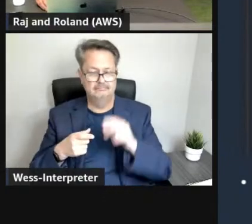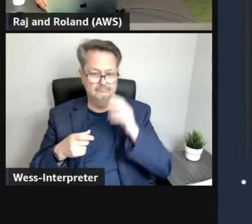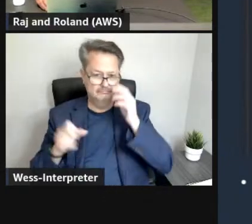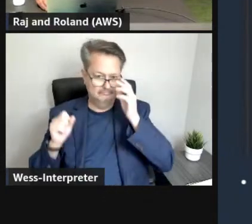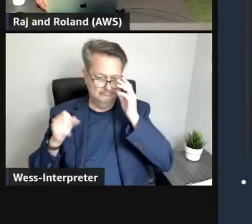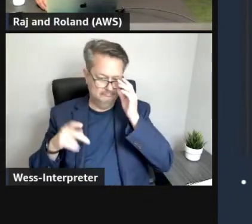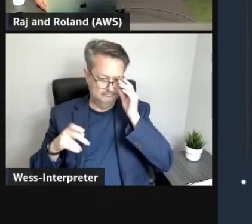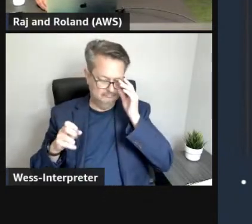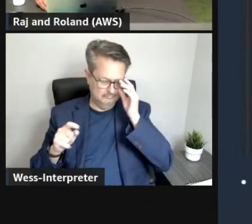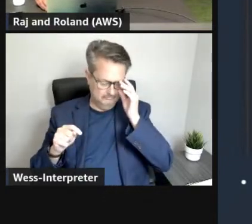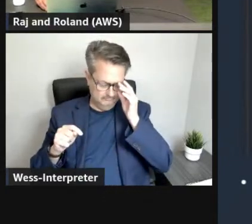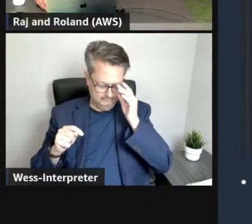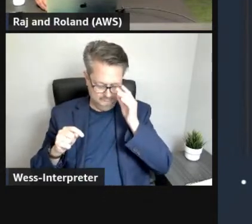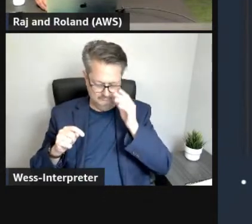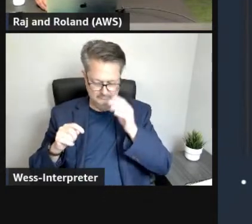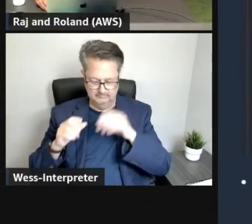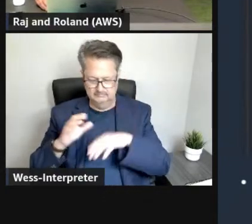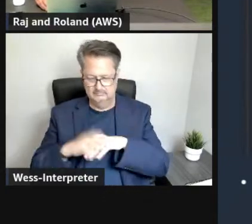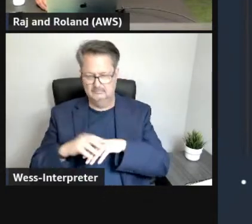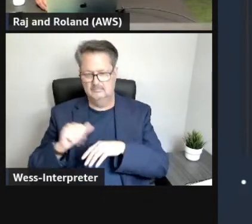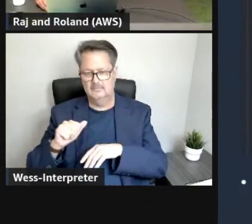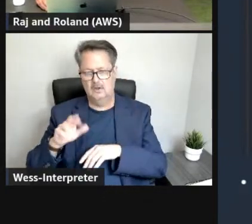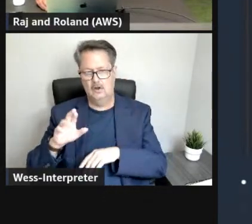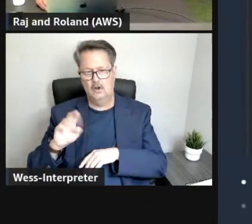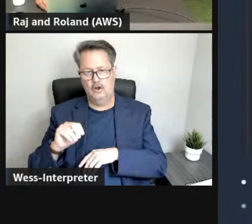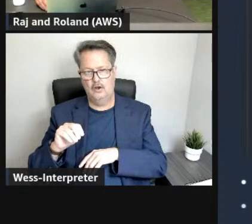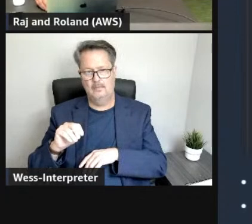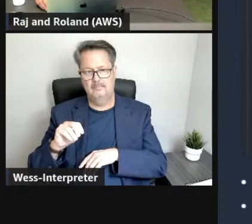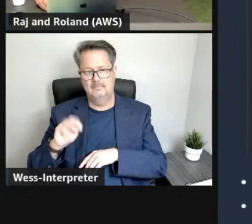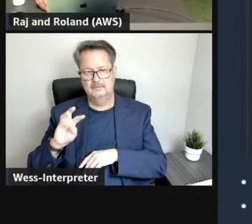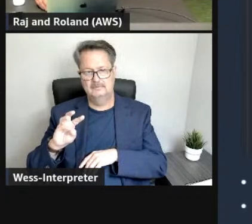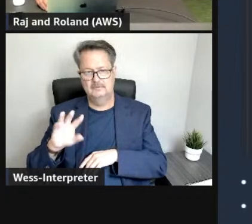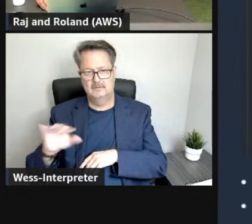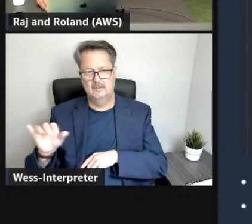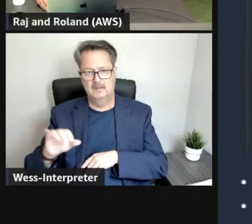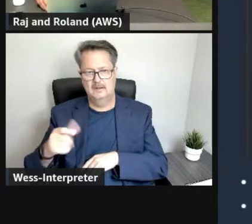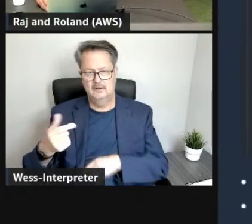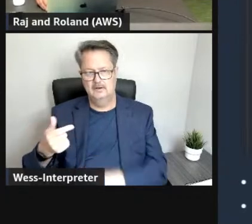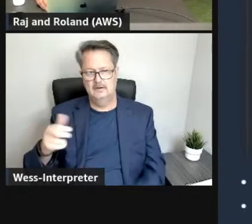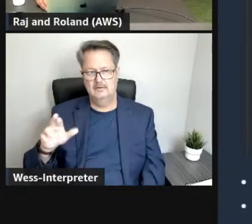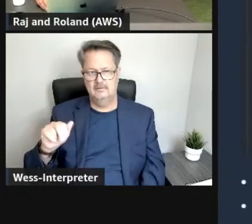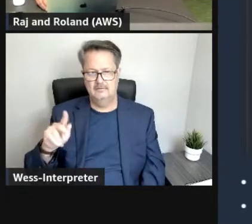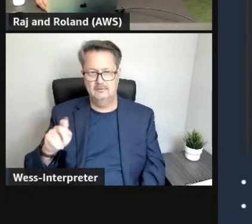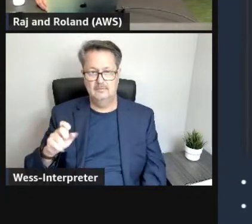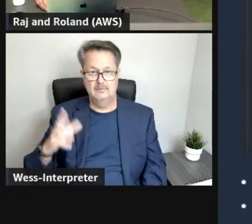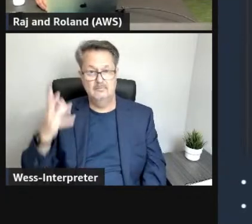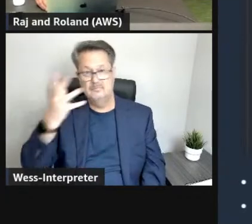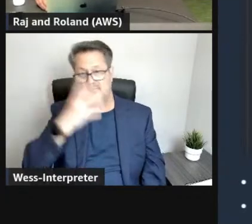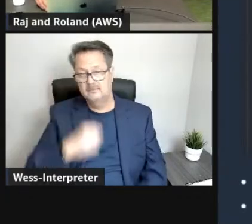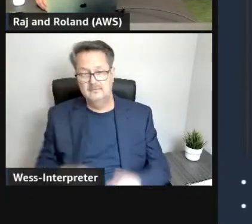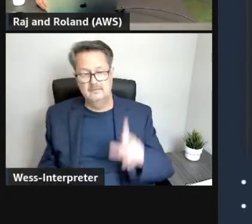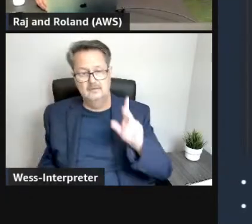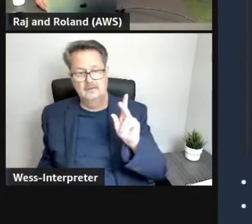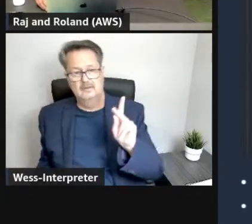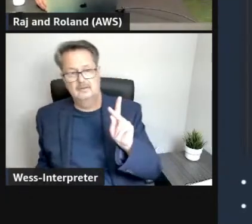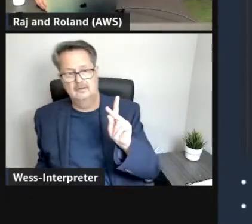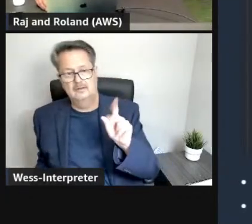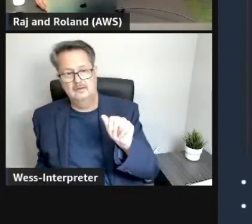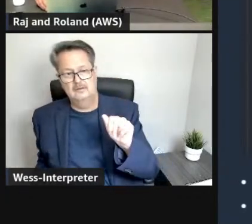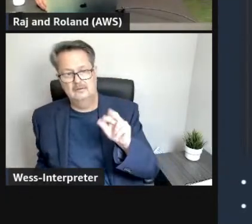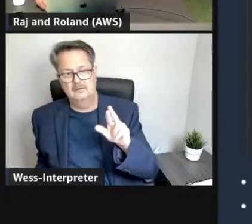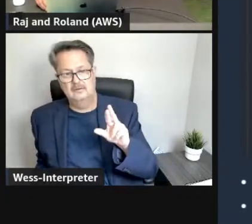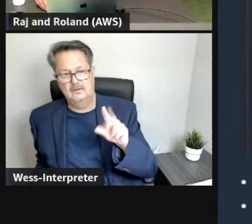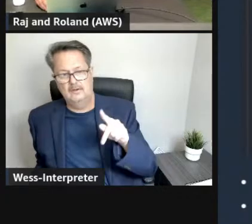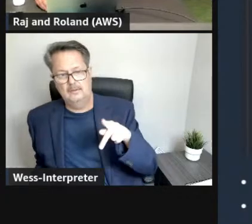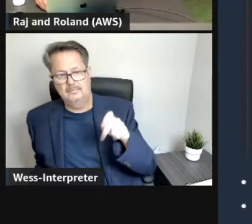carpenter.io/architecture in ARM64 as in Graviton. Now the beauty of Carpenter is anytime Carpenter spins up a